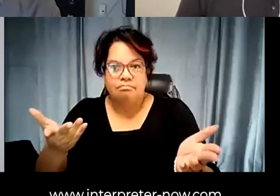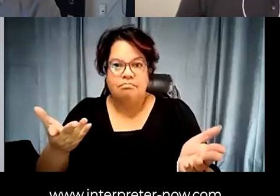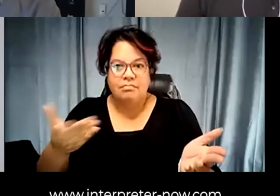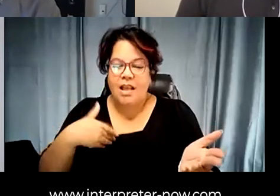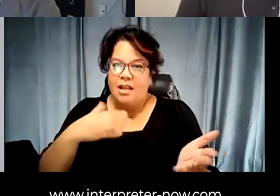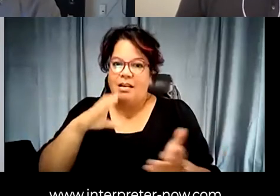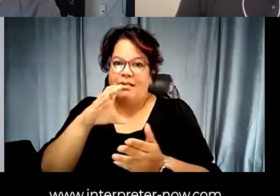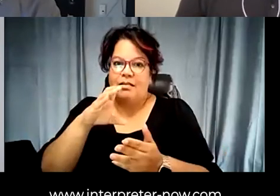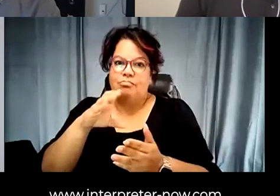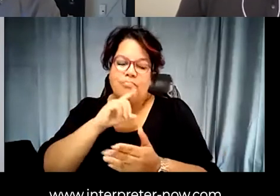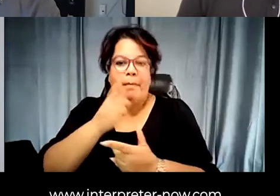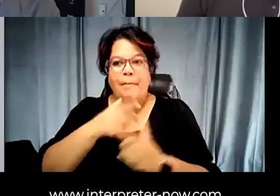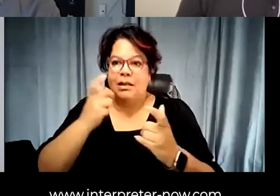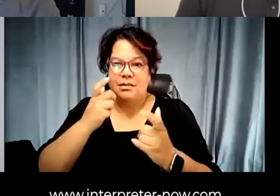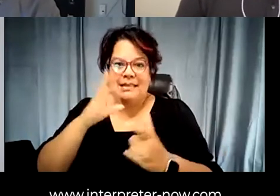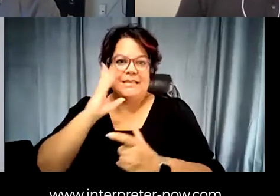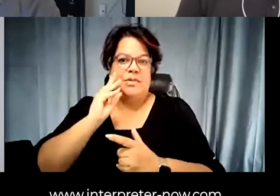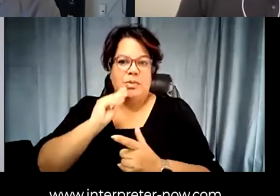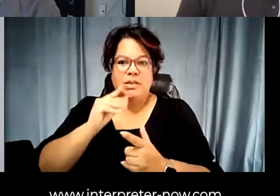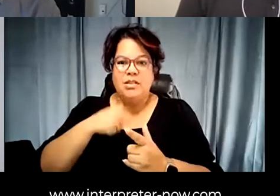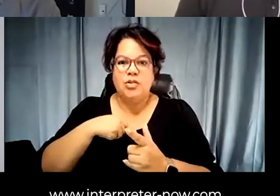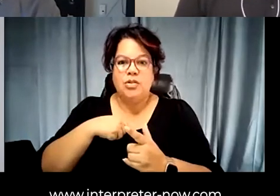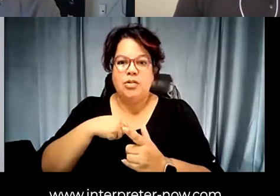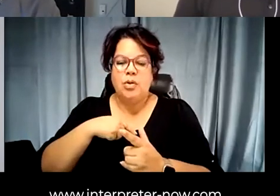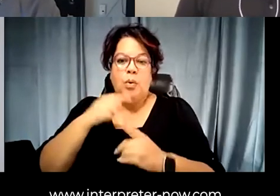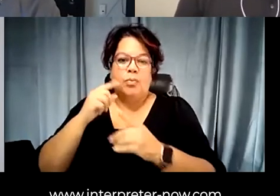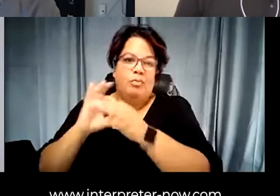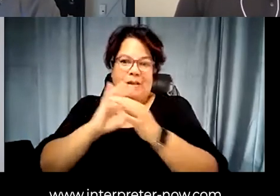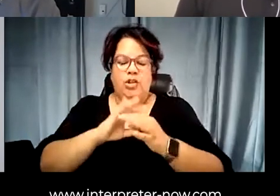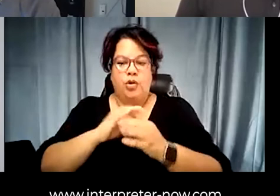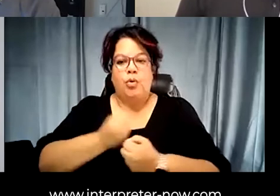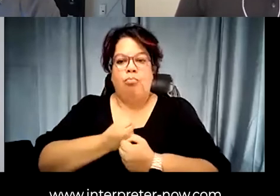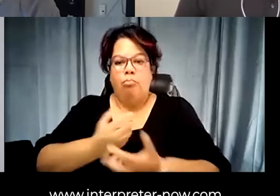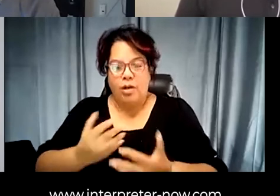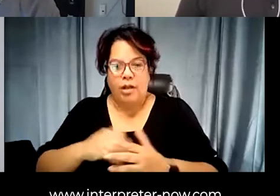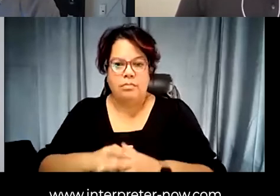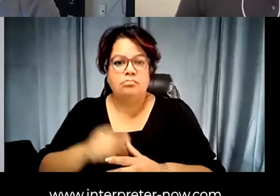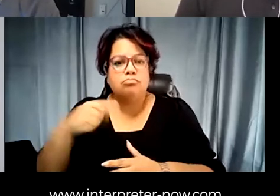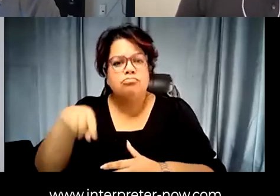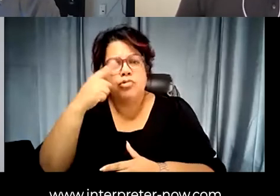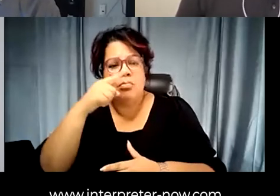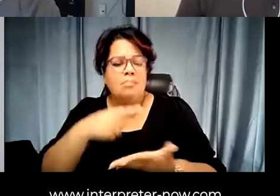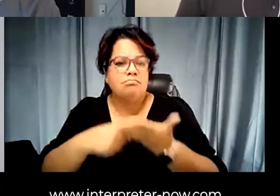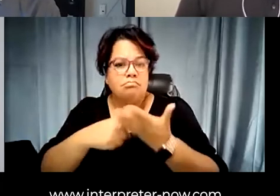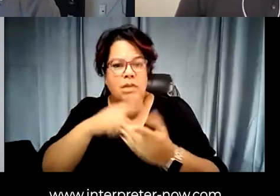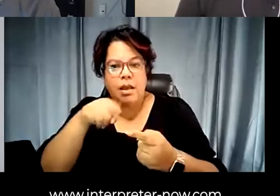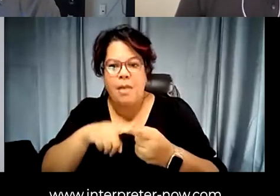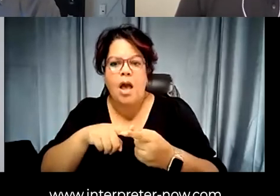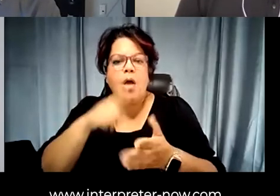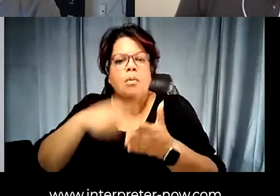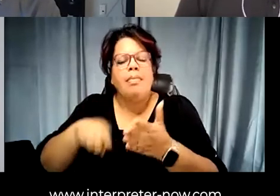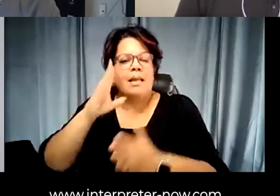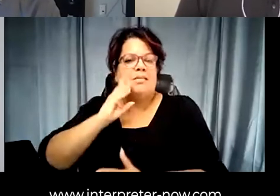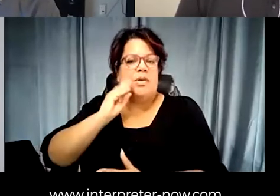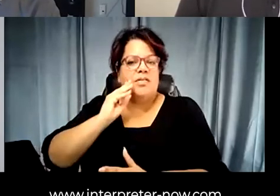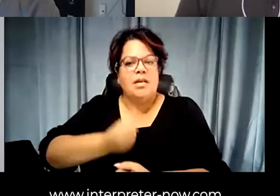catalyzing experience with burnout in one way or another. Can you talk a little bit about what that experience of burnout is, and